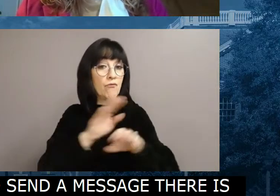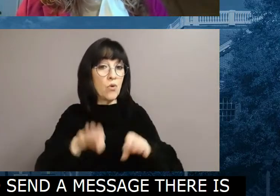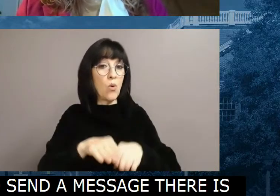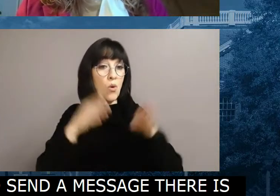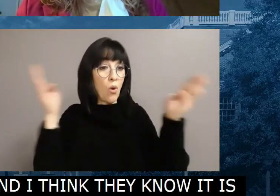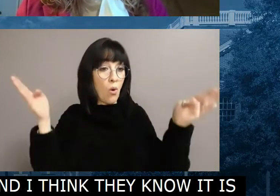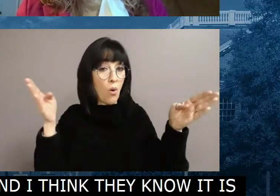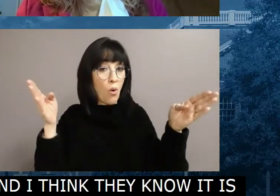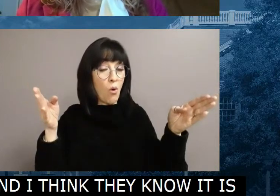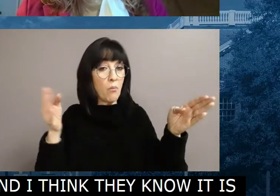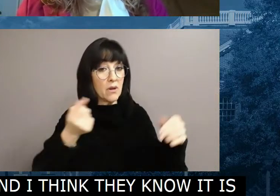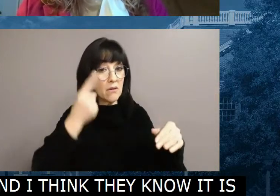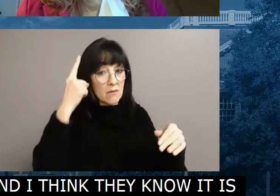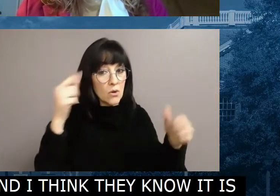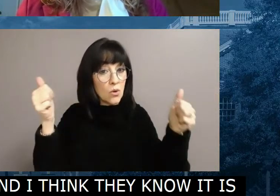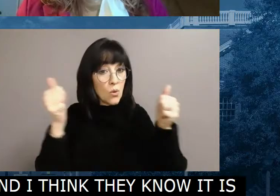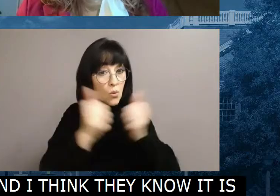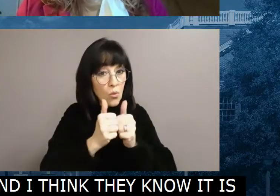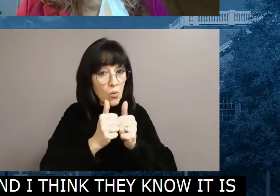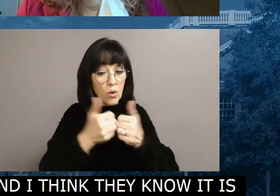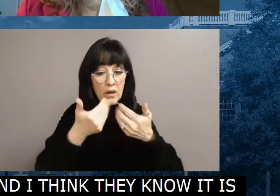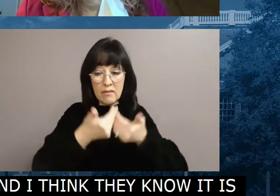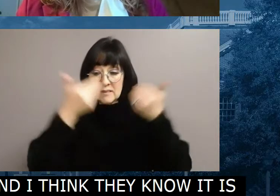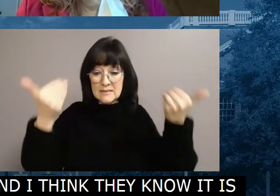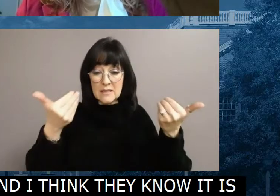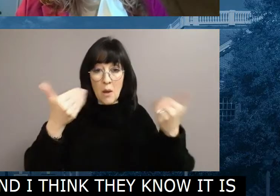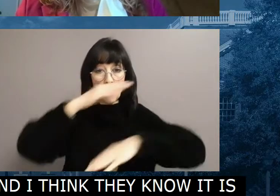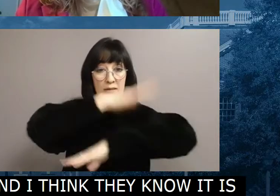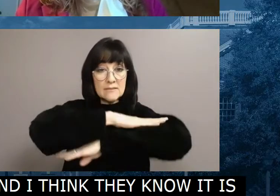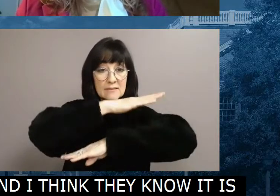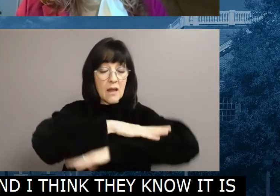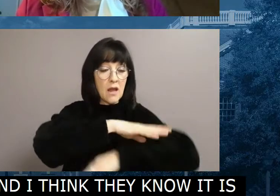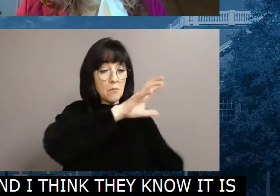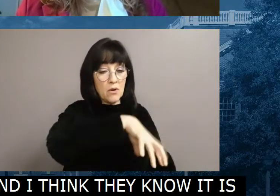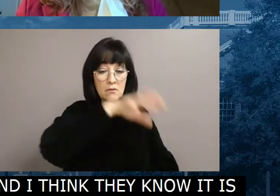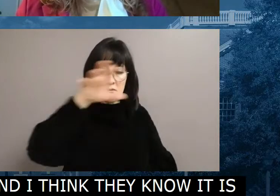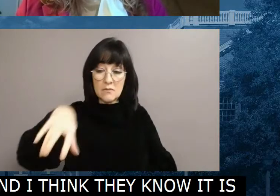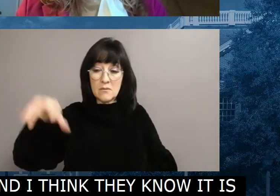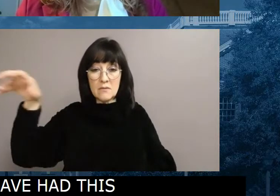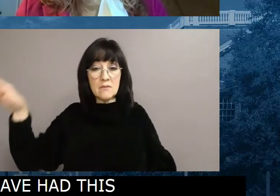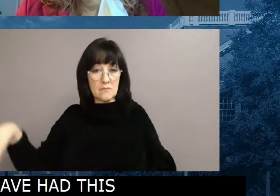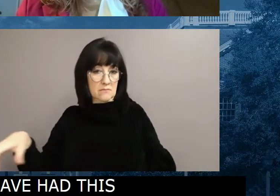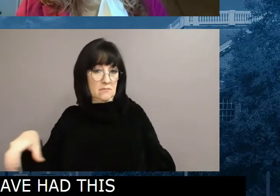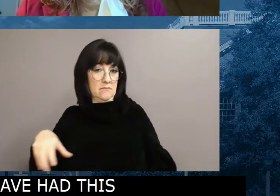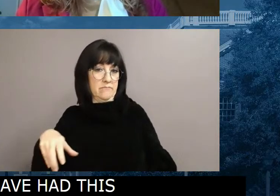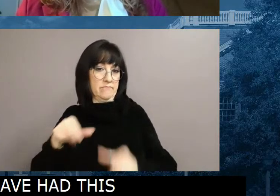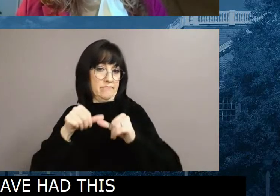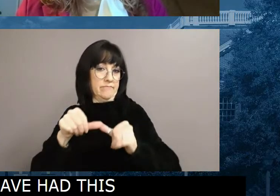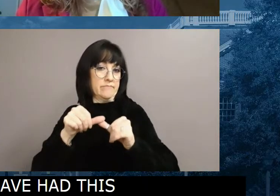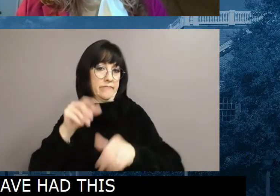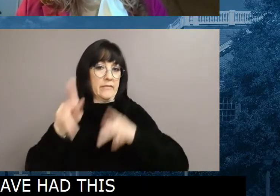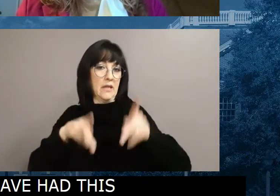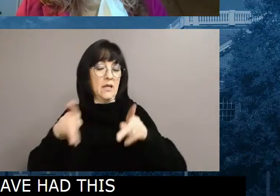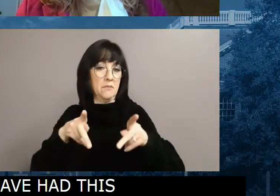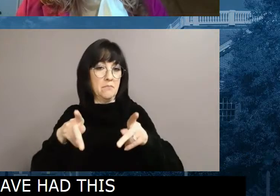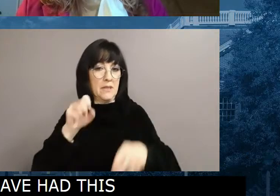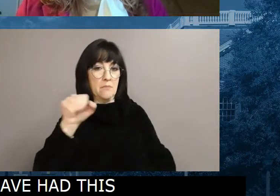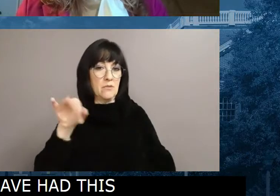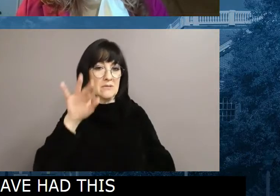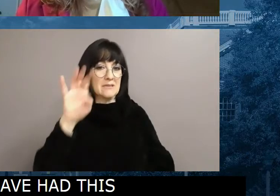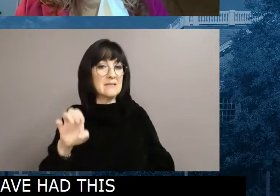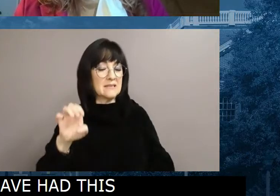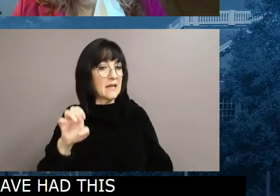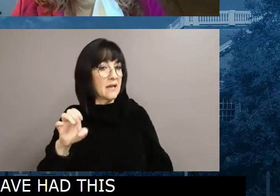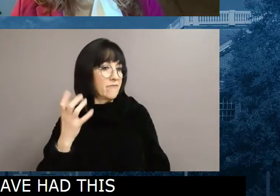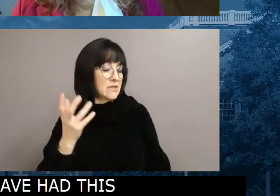50% and maintain social distancing that's necessary in an indoor hospitality, restaurant,